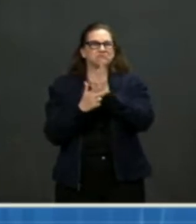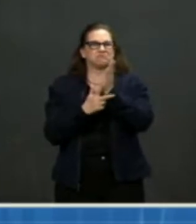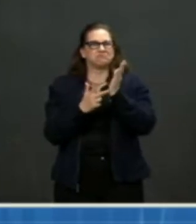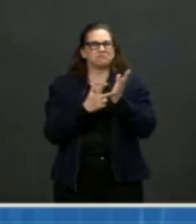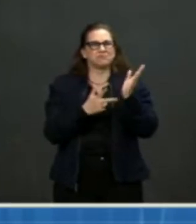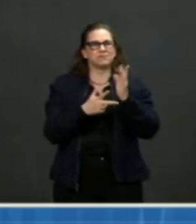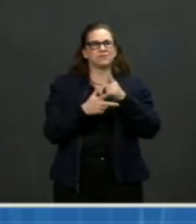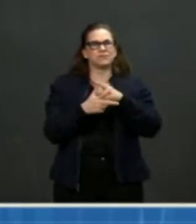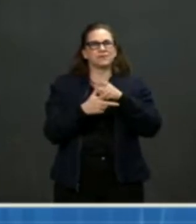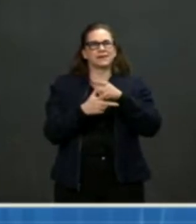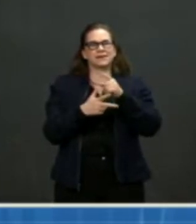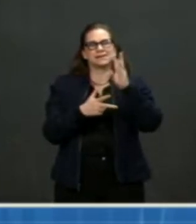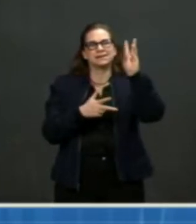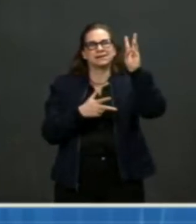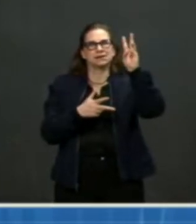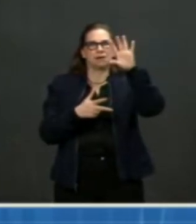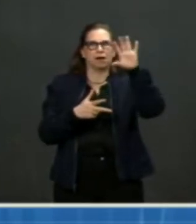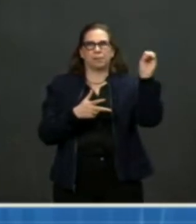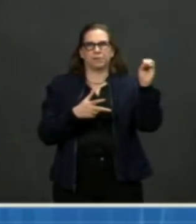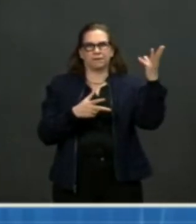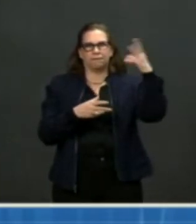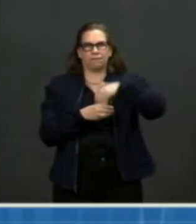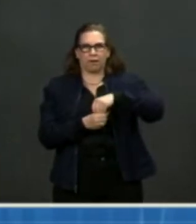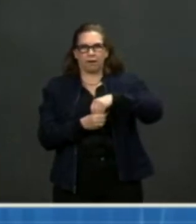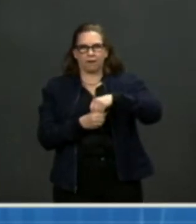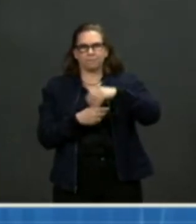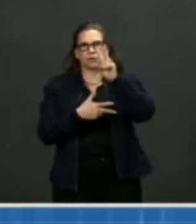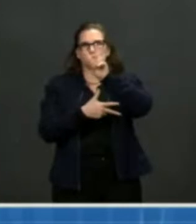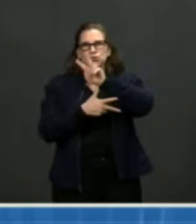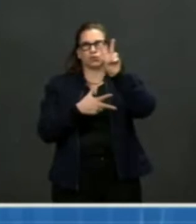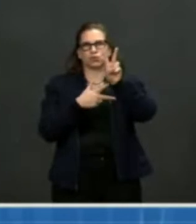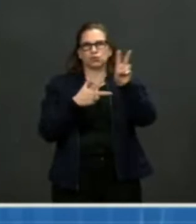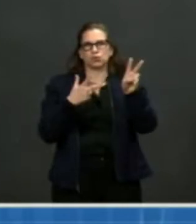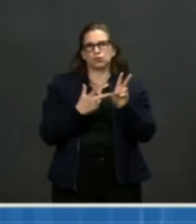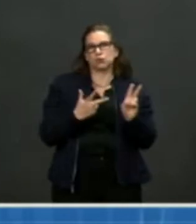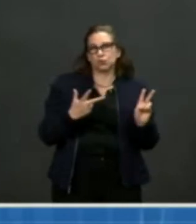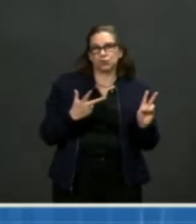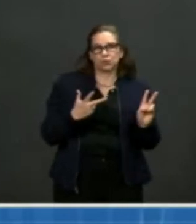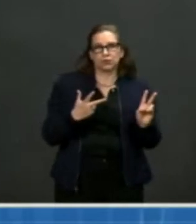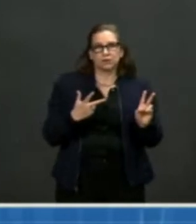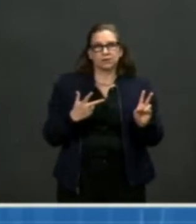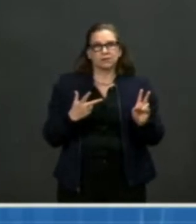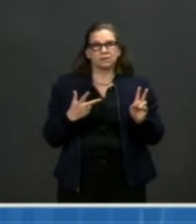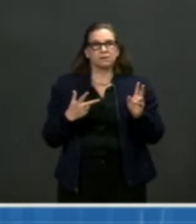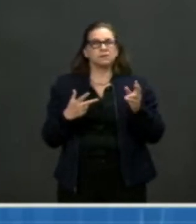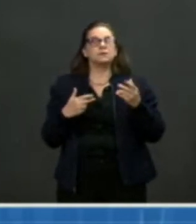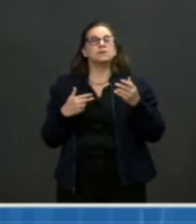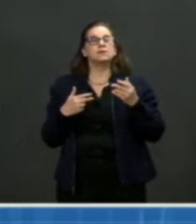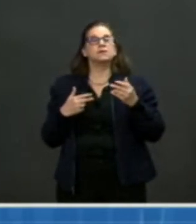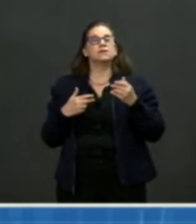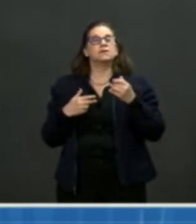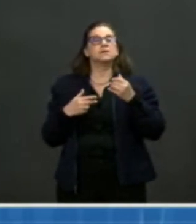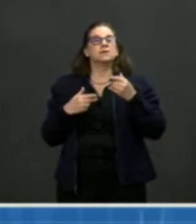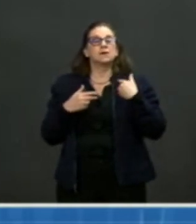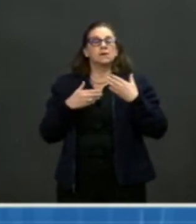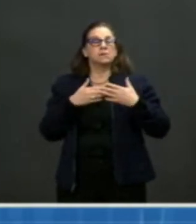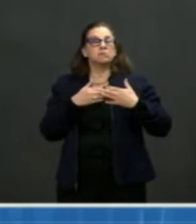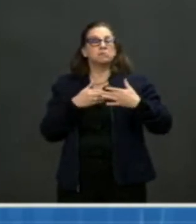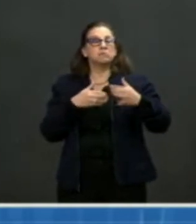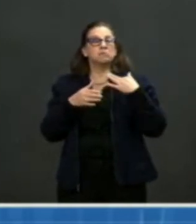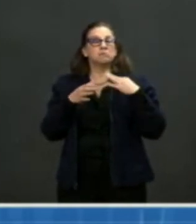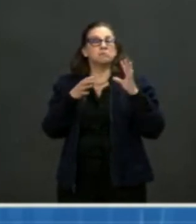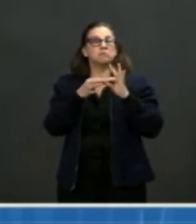involved. For the discussion over the next couple of minutes, we're going to be looking at the chimp adeno vector that is used